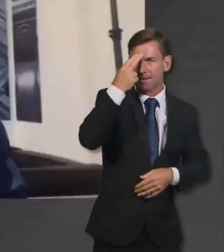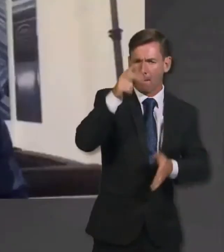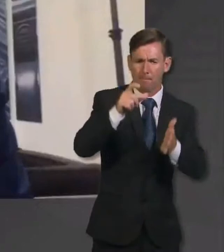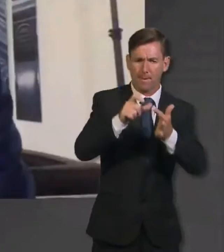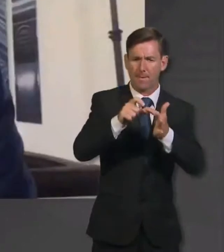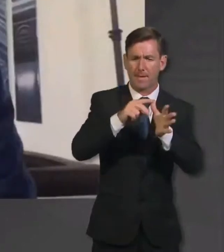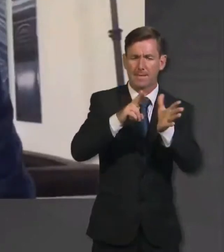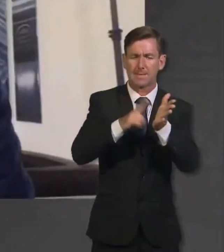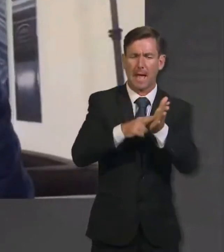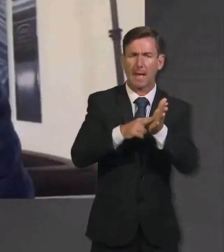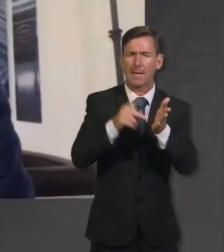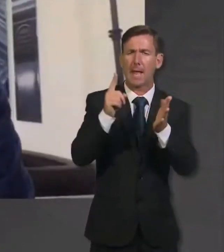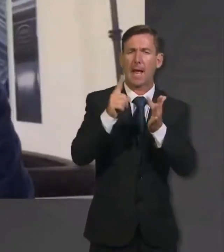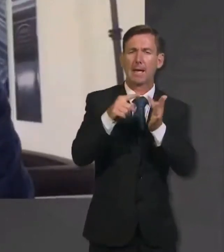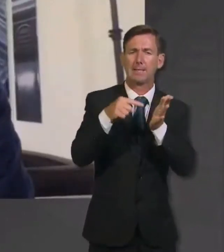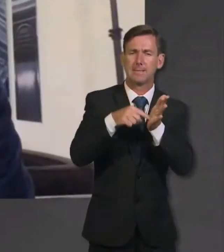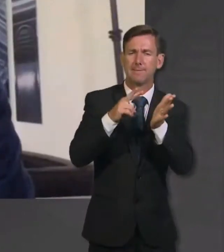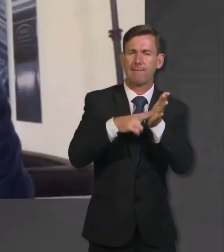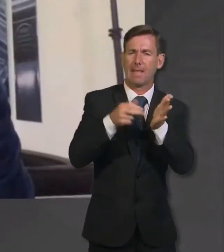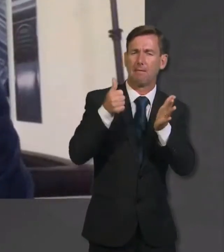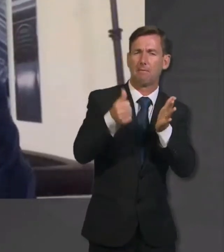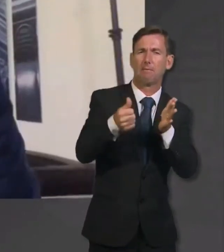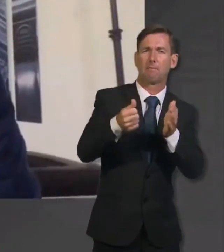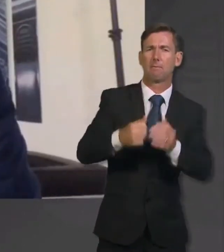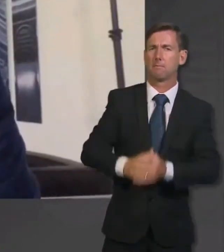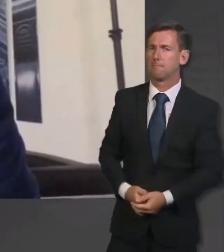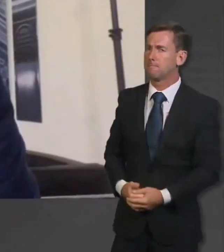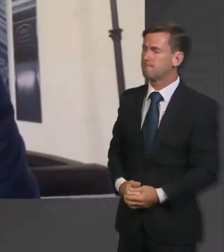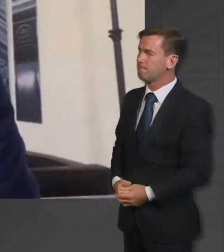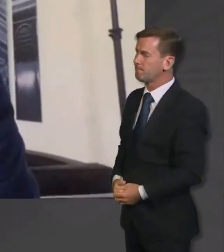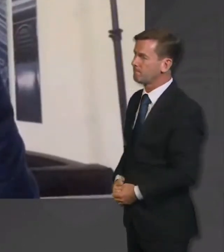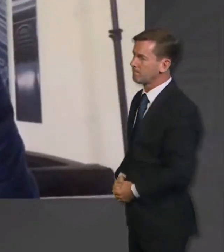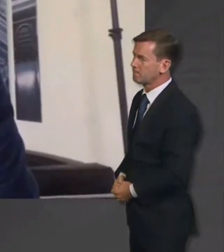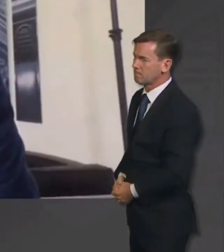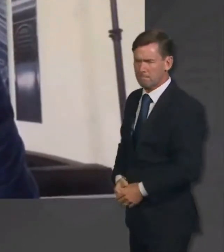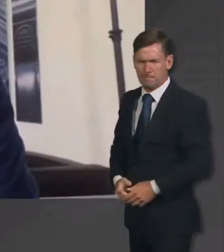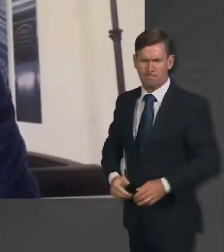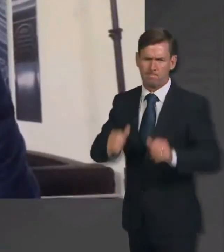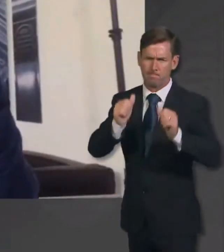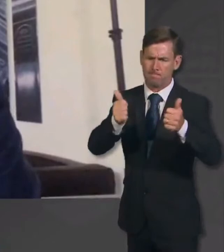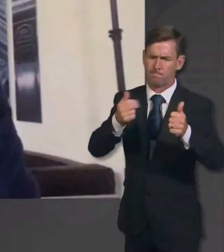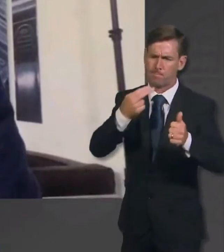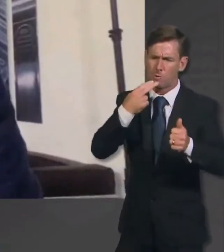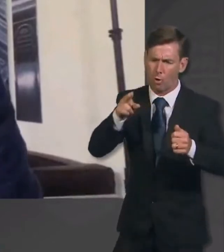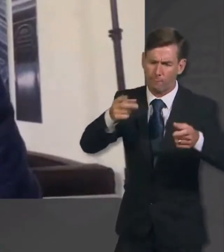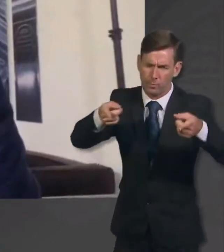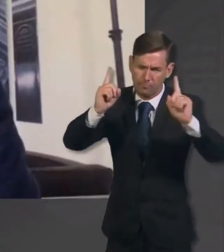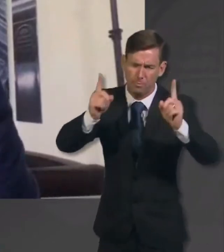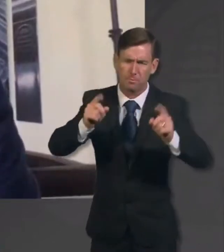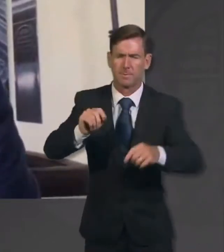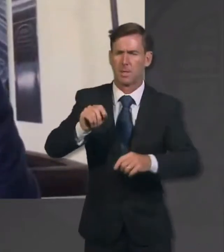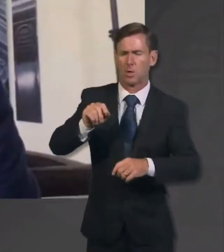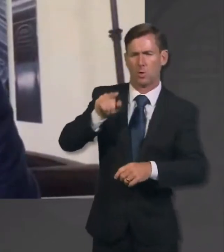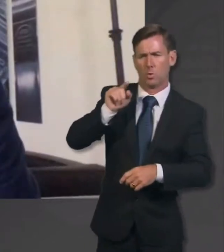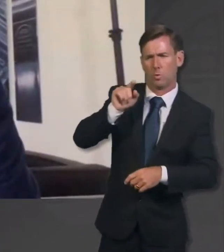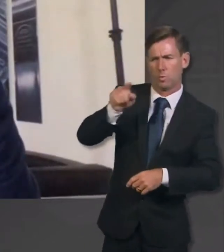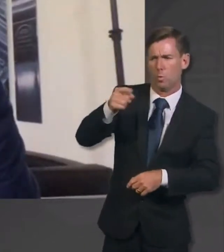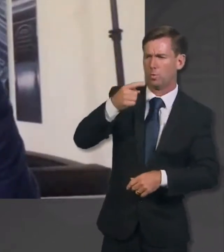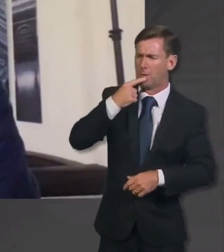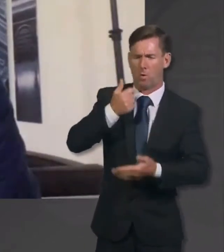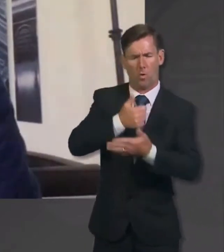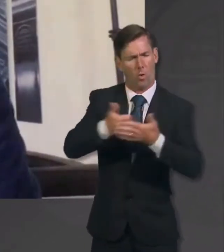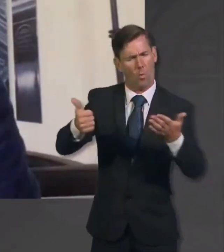Good afternoon, Secretary of State. You have always said as a government you are led by the science. So can you tell us how the decisions you've come